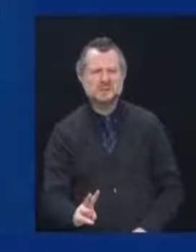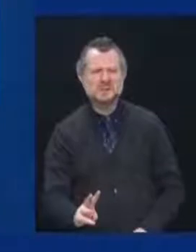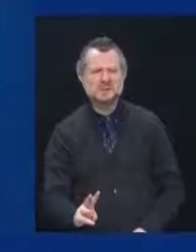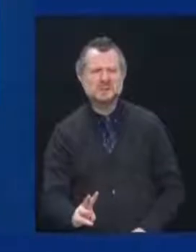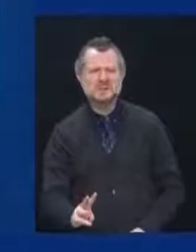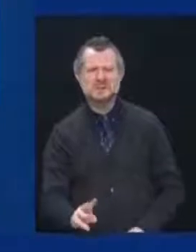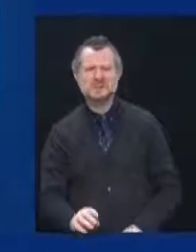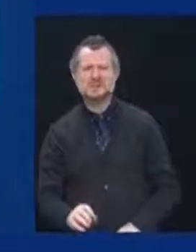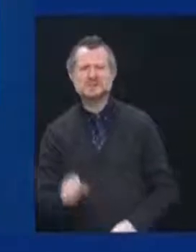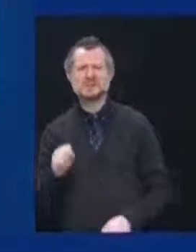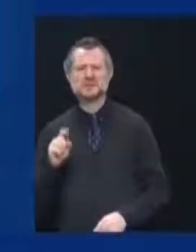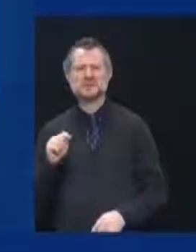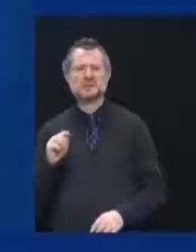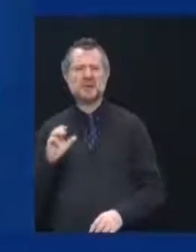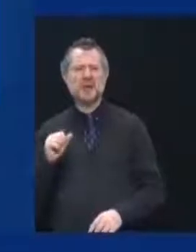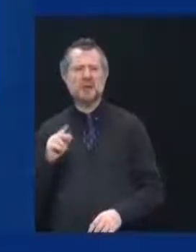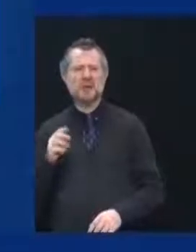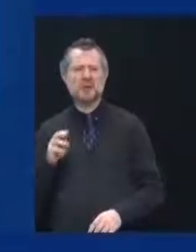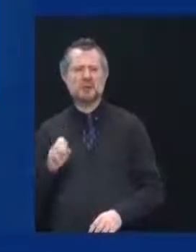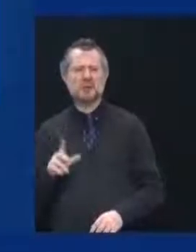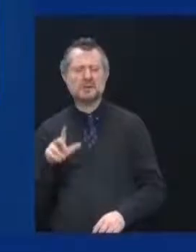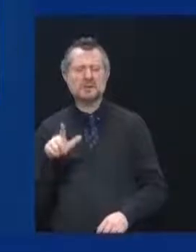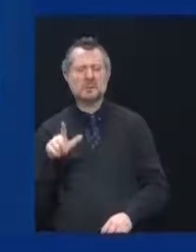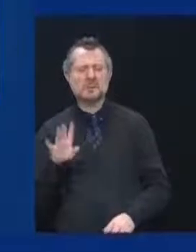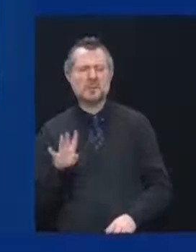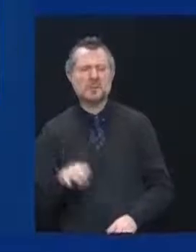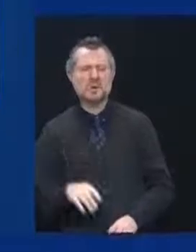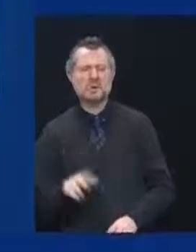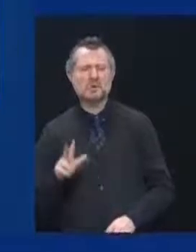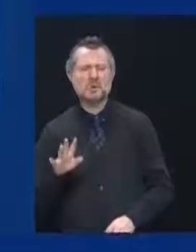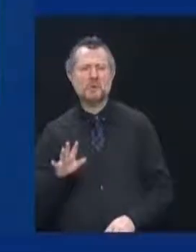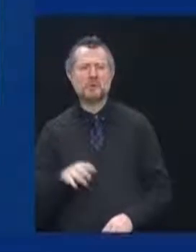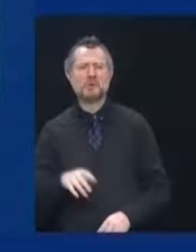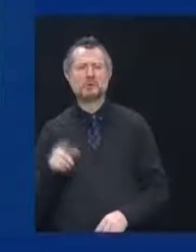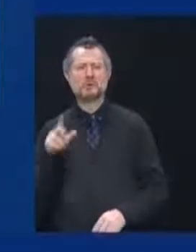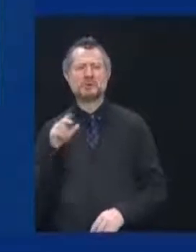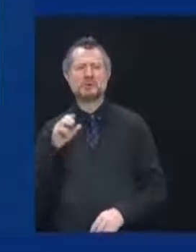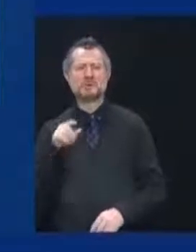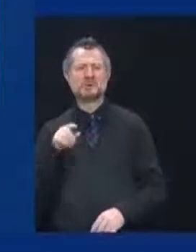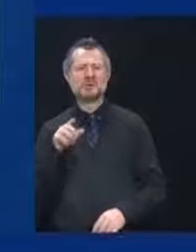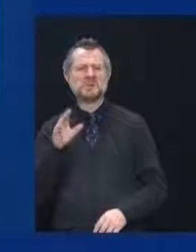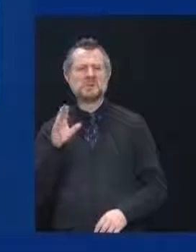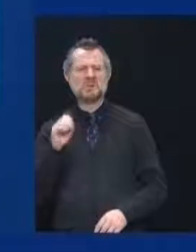of Siena, 34, Brookdale, 33, Bellevue, 29,